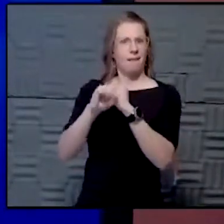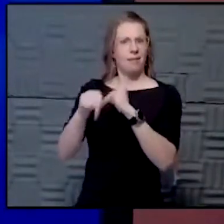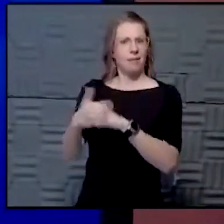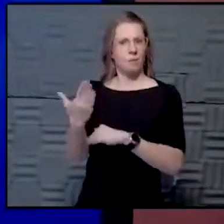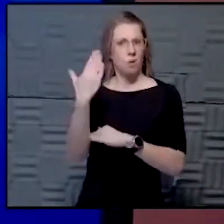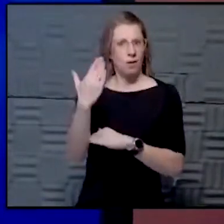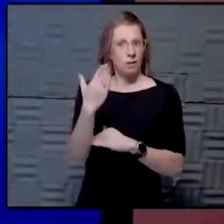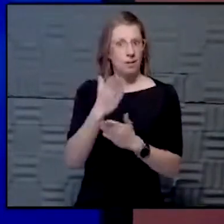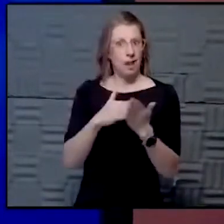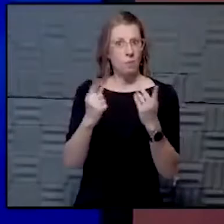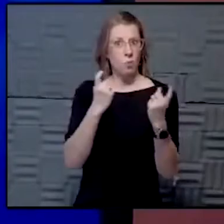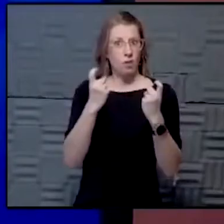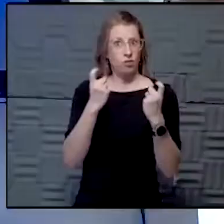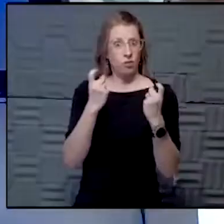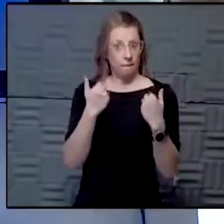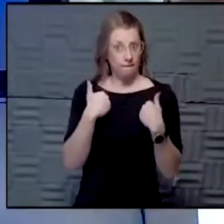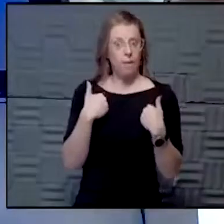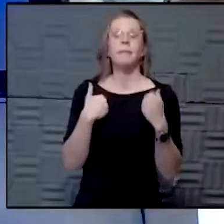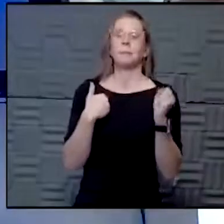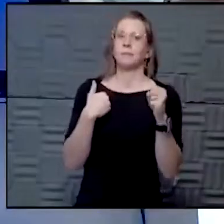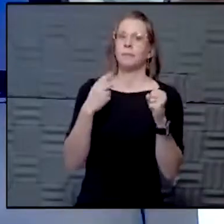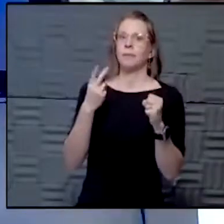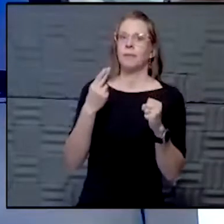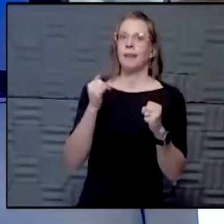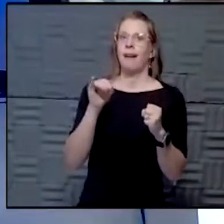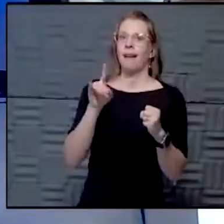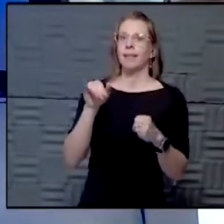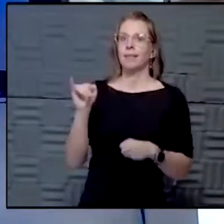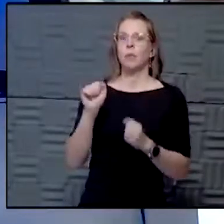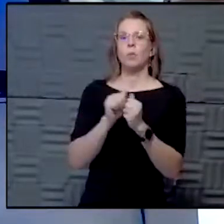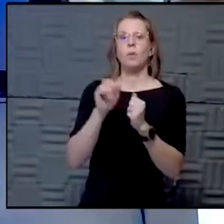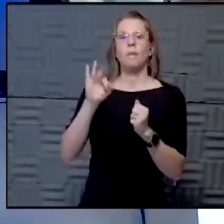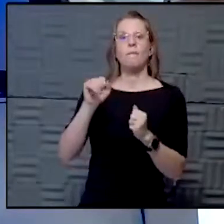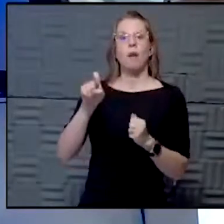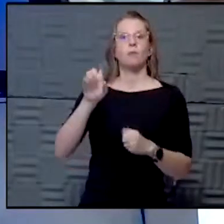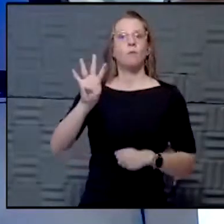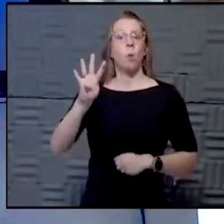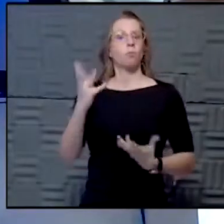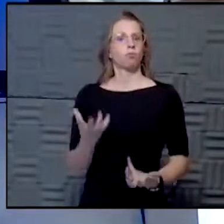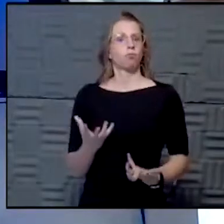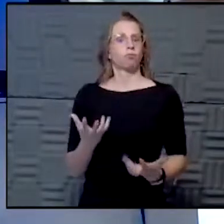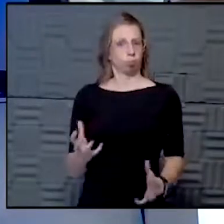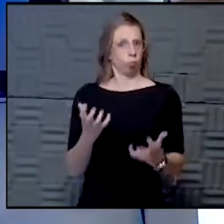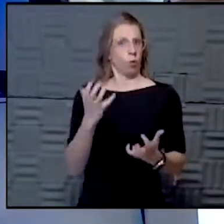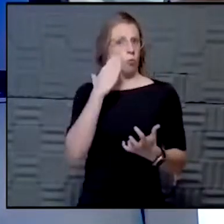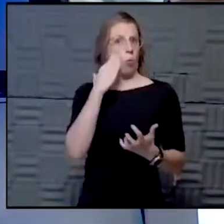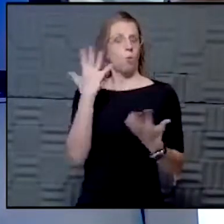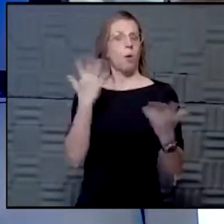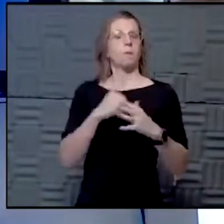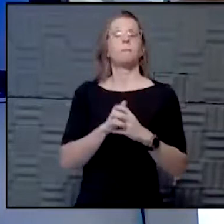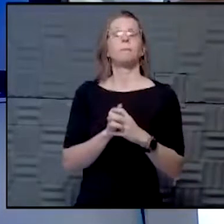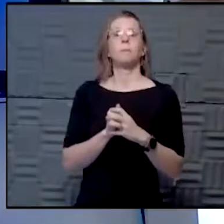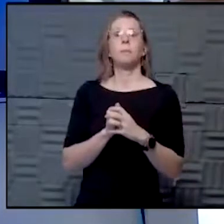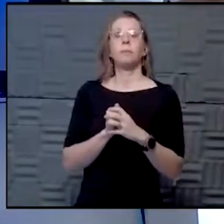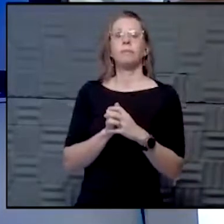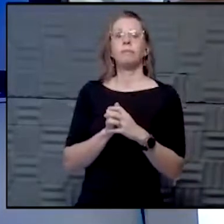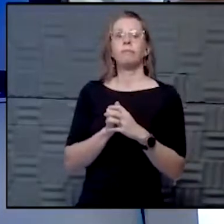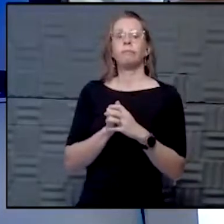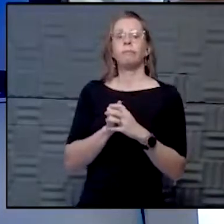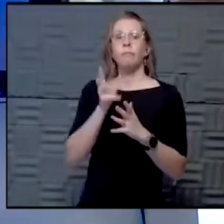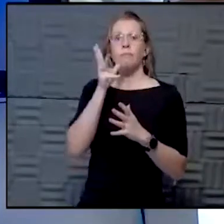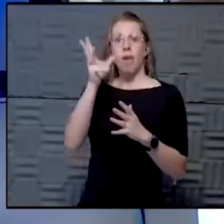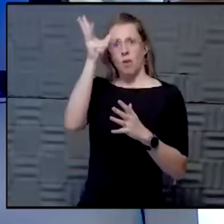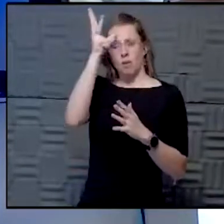some questions, maybe? We do. Heidi with Fox 4 wants to know, what should parents be asking their pediatrician